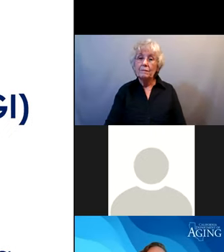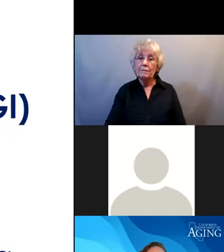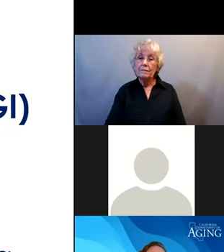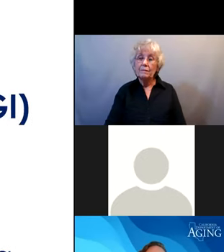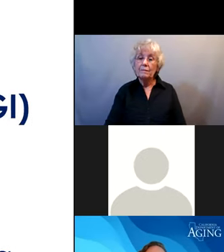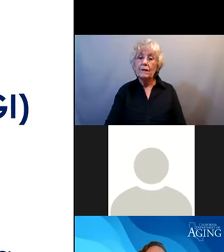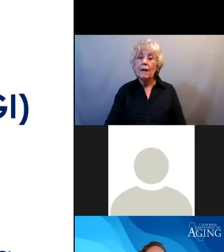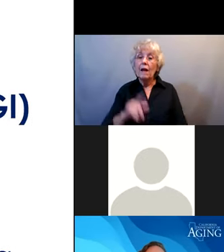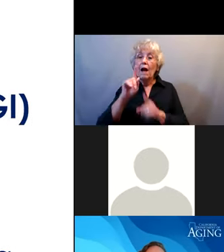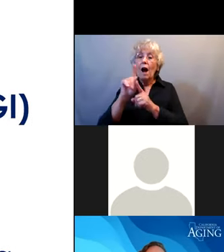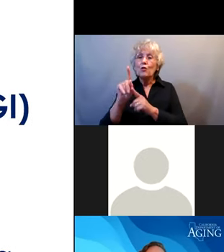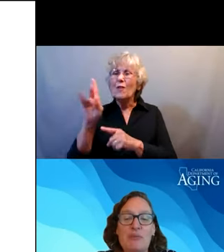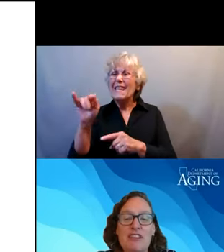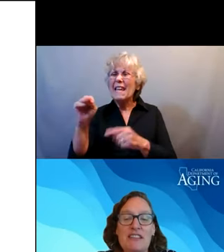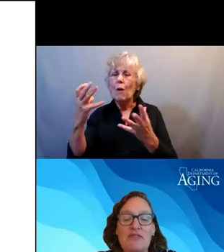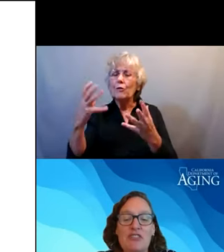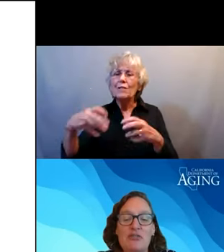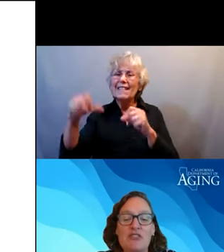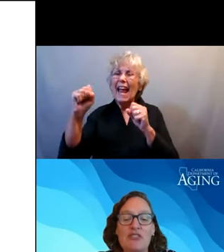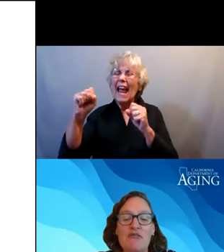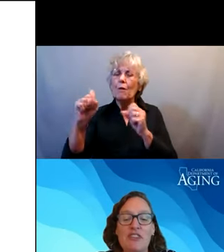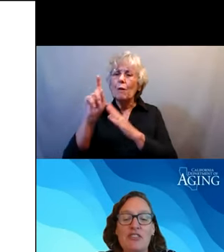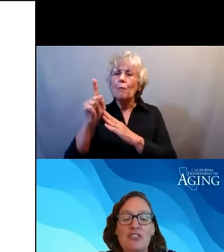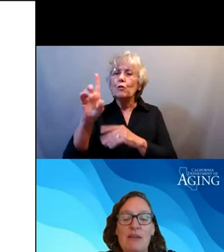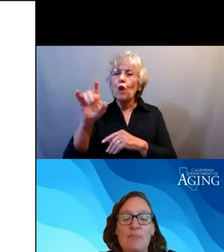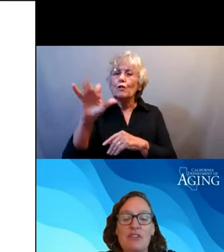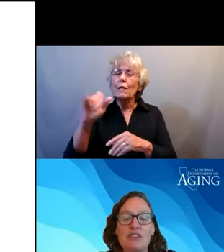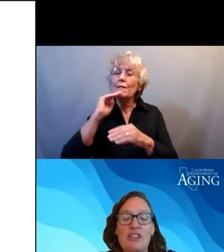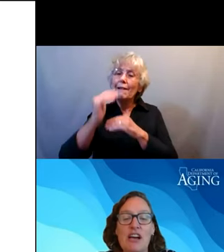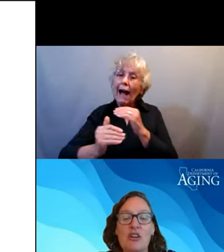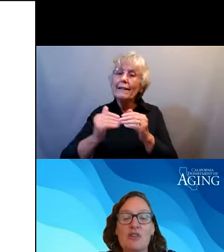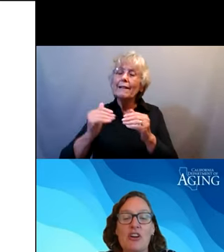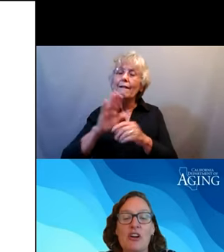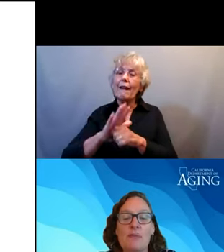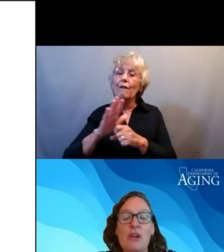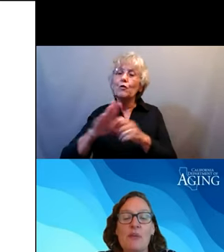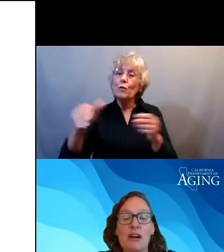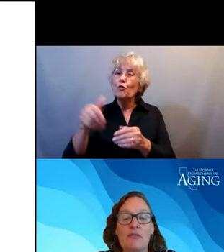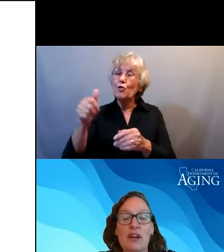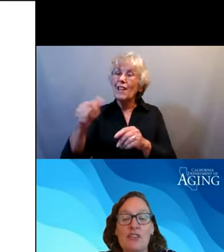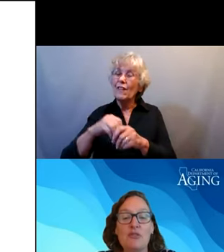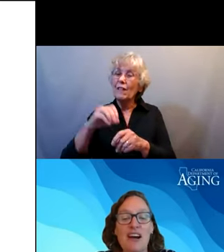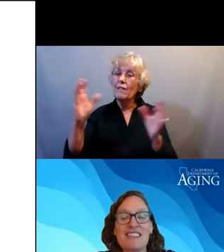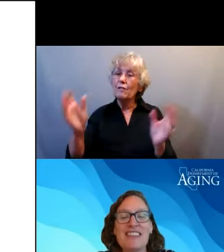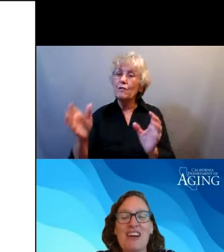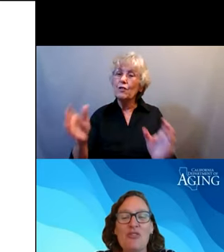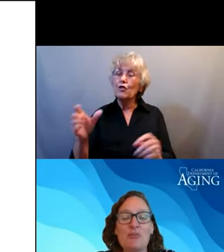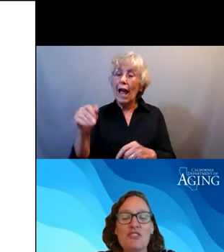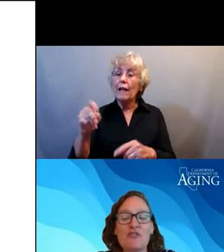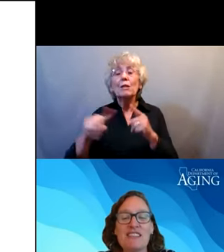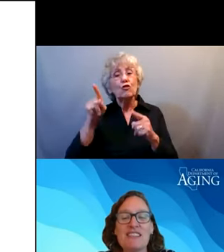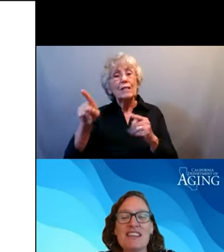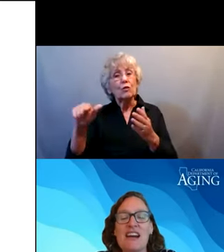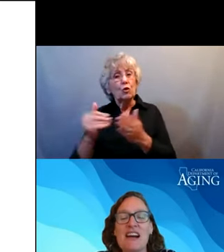I also just wanted to take a moment, but Darcy was kind enough to introduce herself in the chat, but Darcy Delgado is our new to us, Health and